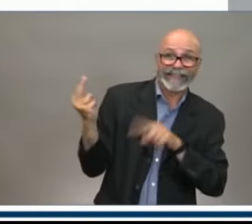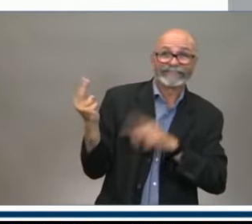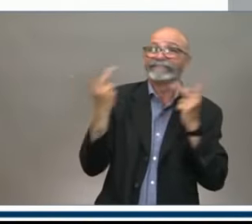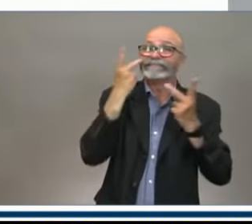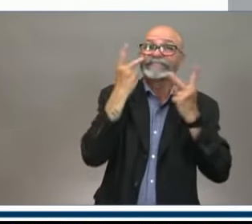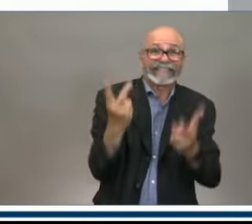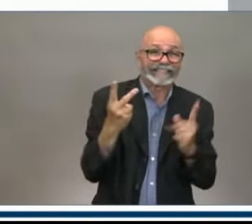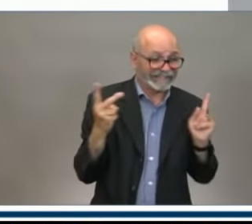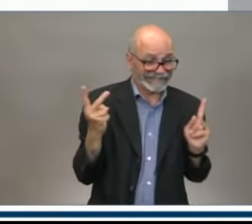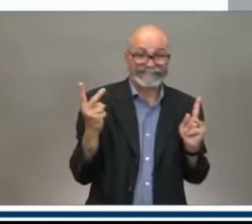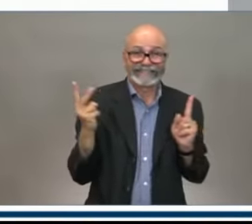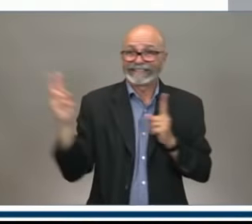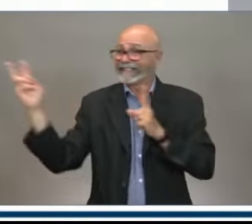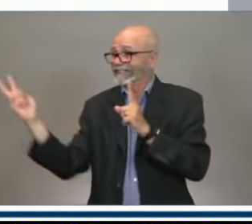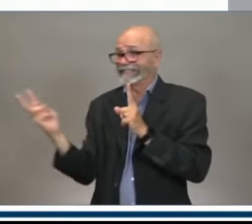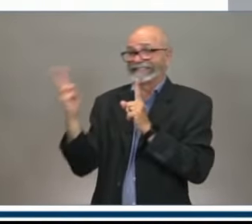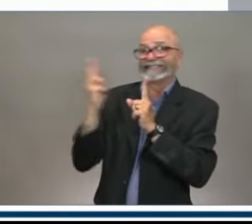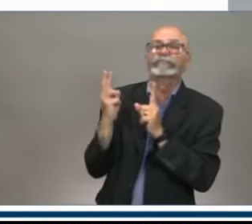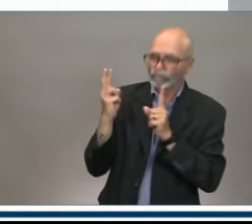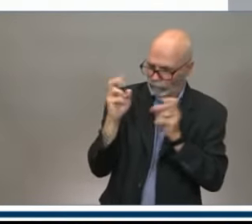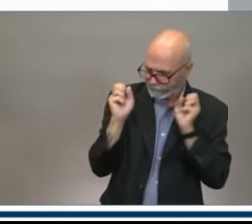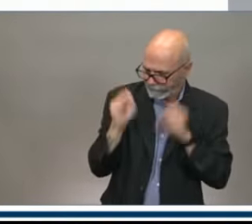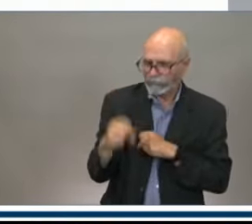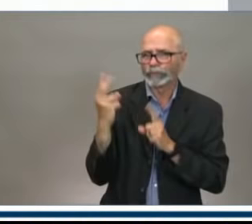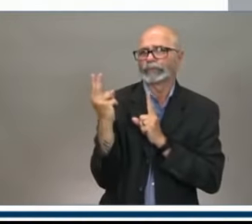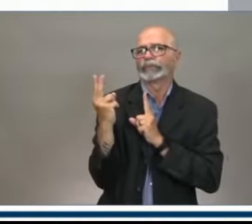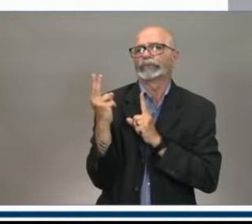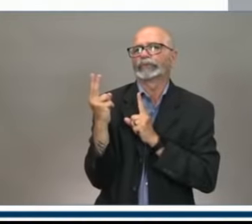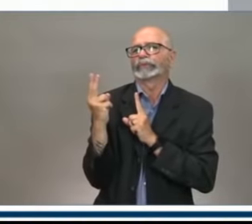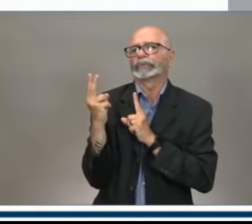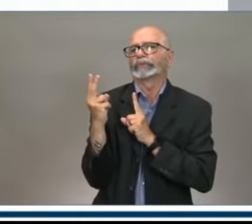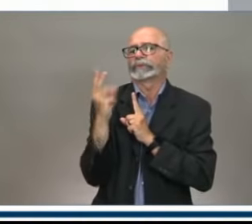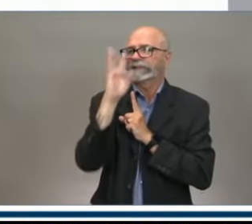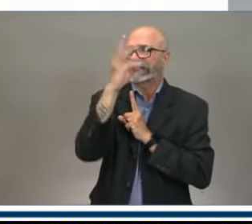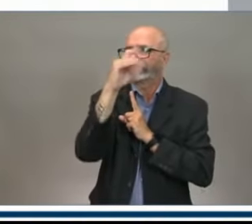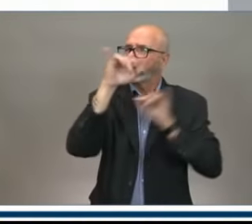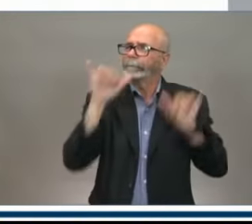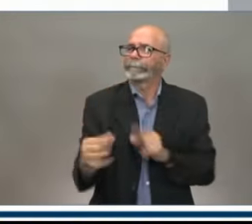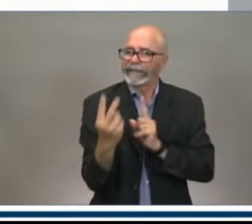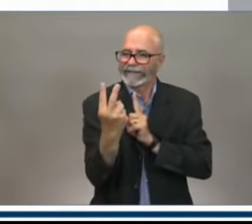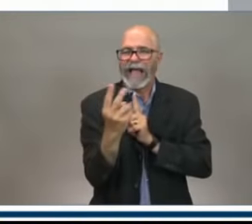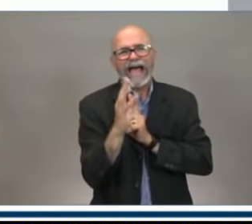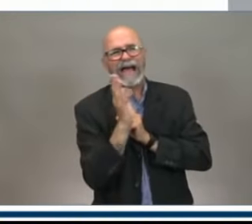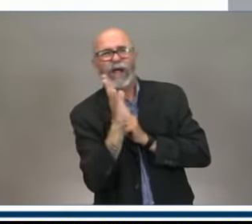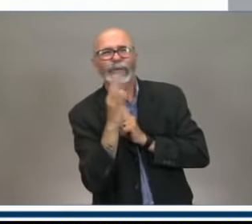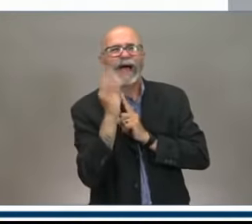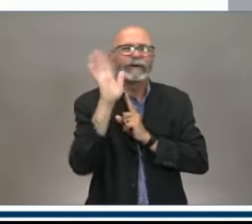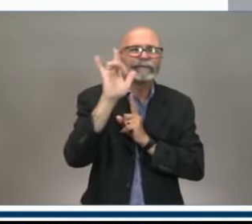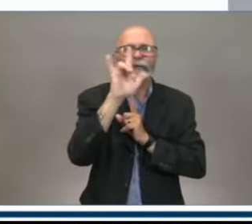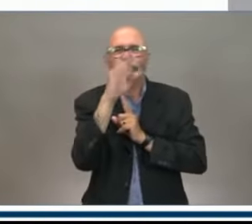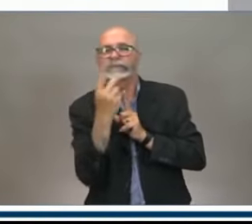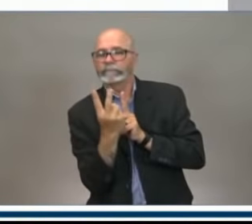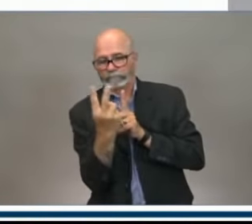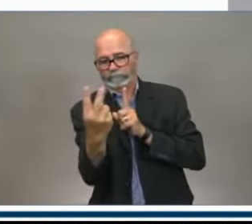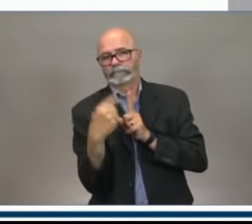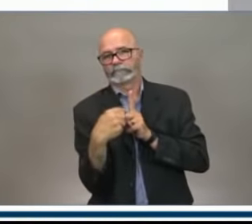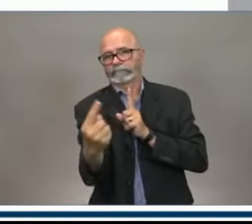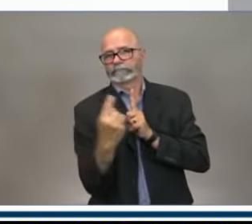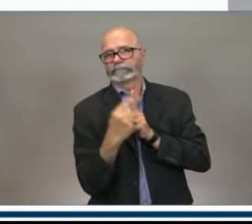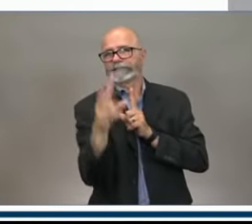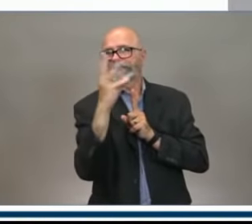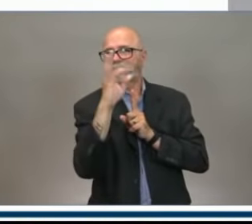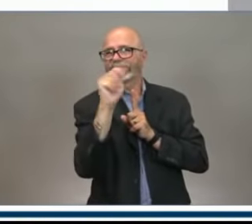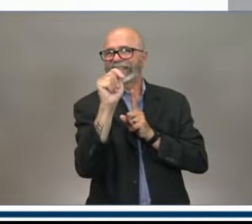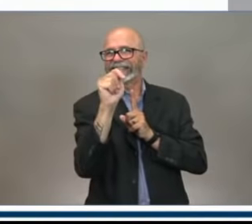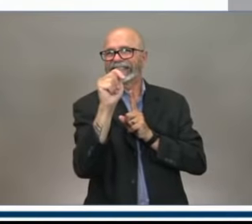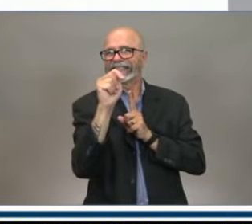the physical distance or at least 6 feet or 2 meters apart from their family member or the resident. Visitors